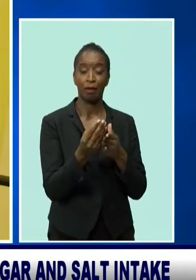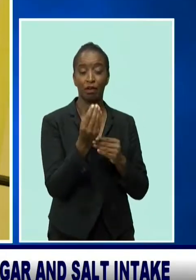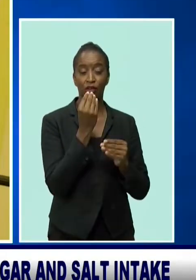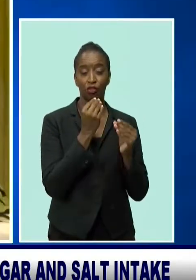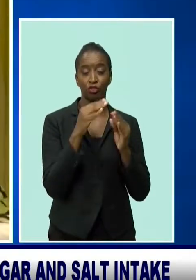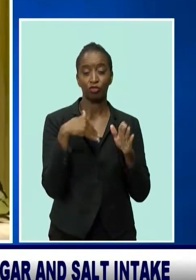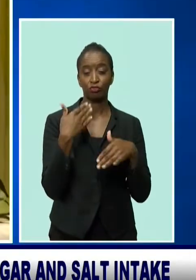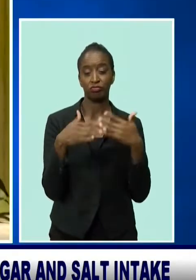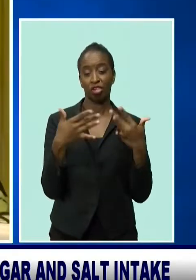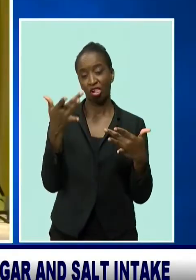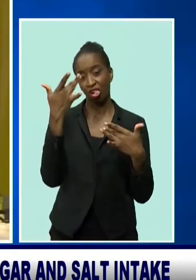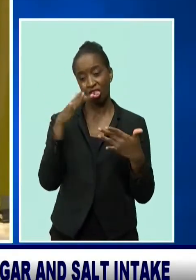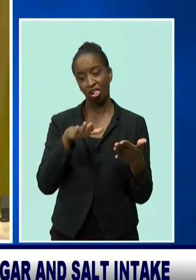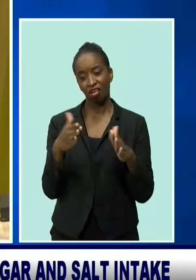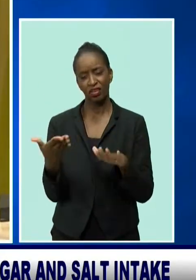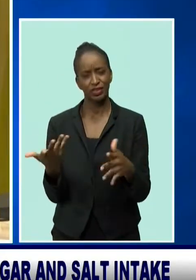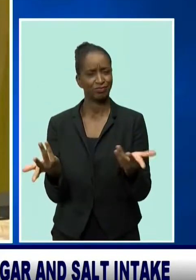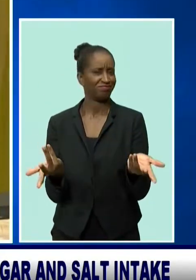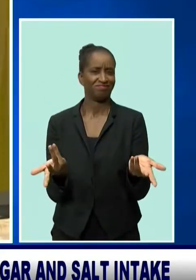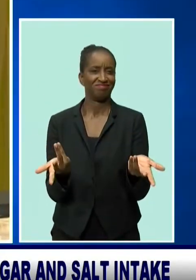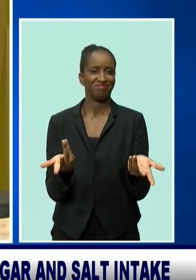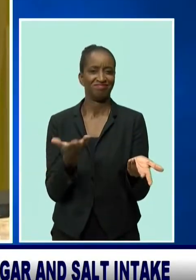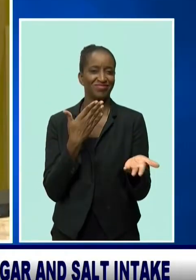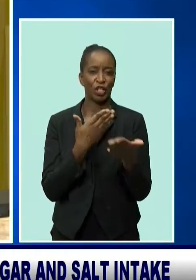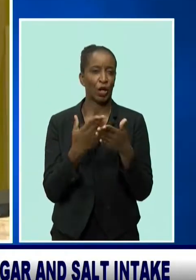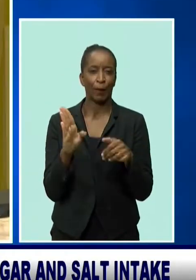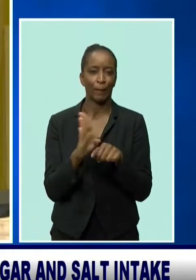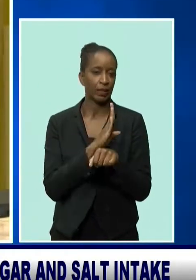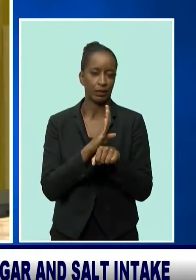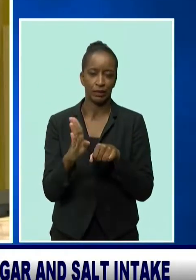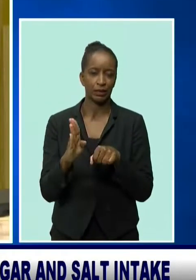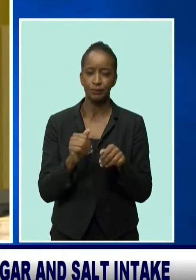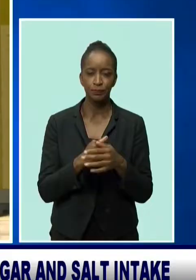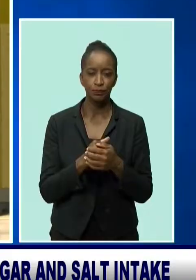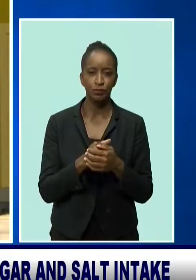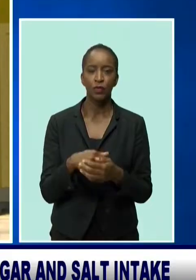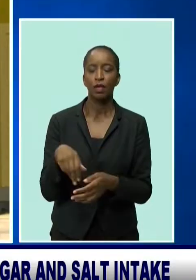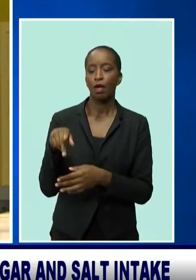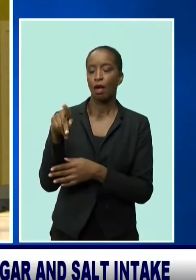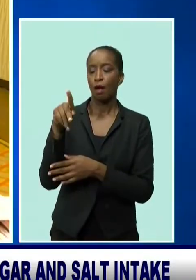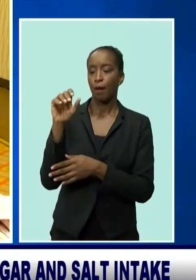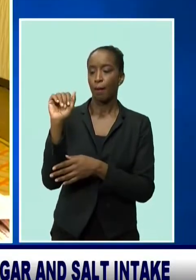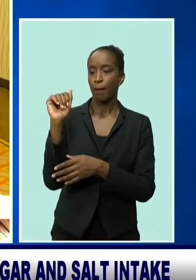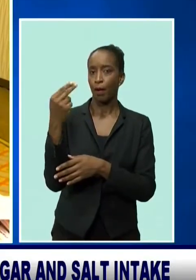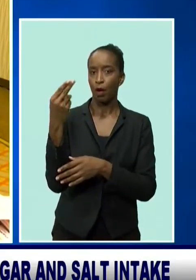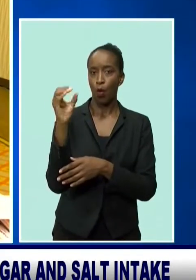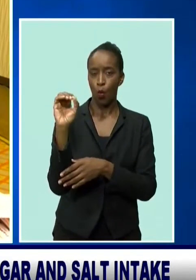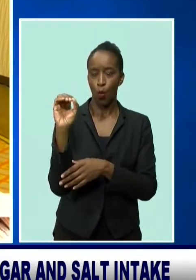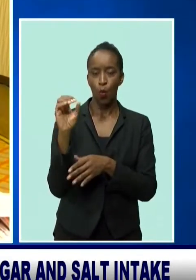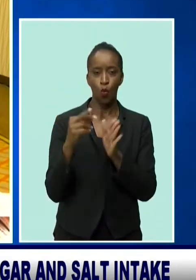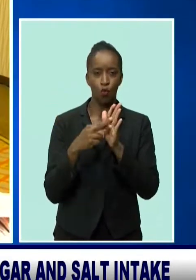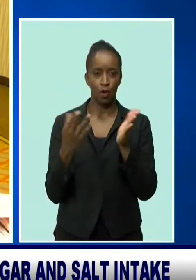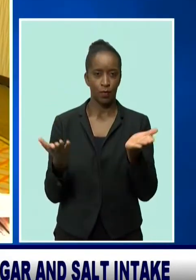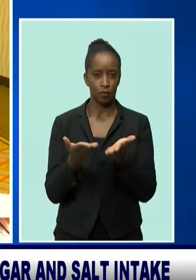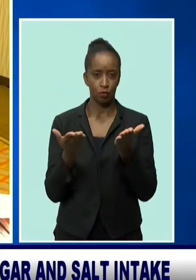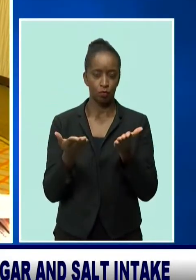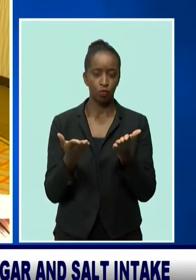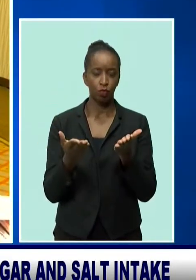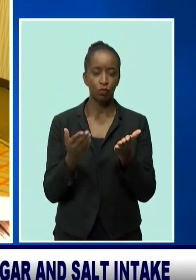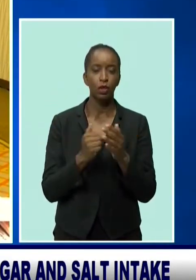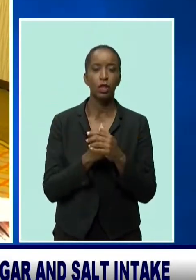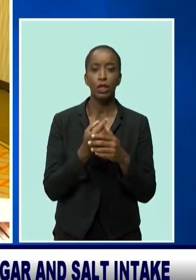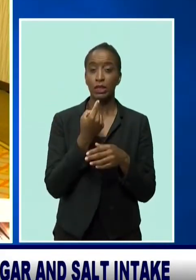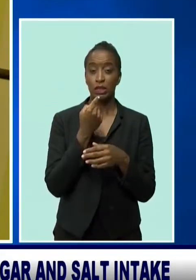business. PAHO WHO representative to Barbados and the Eastern Caribbean, Dr. Amalia Del Riego, says NCDs are devastating the